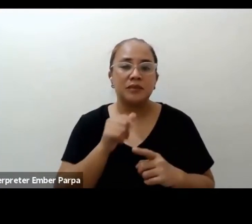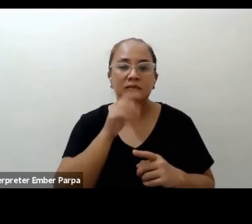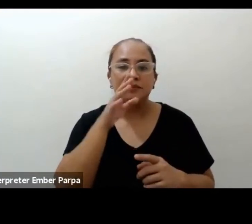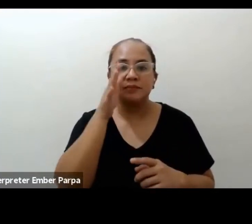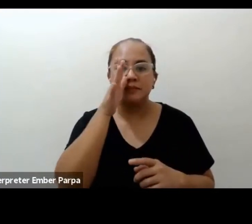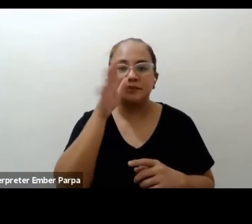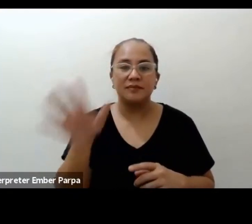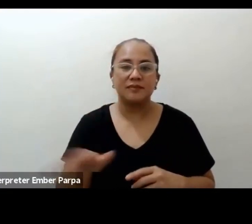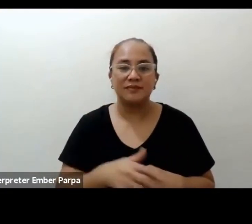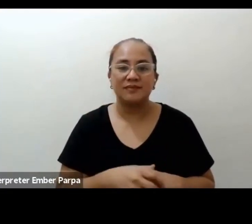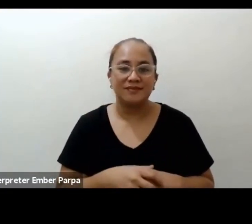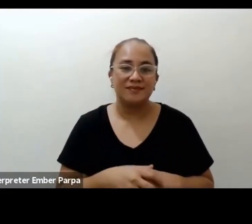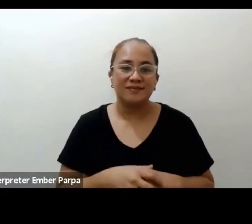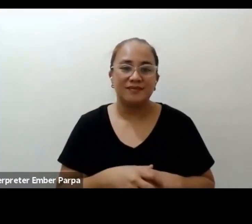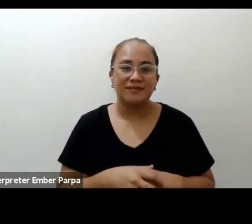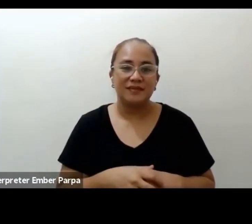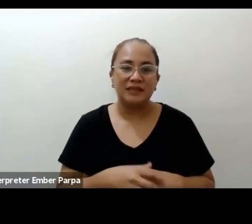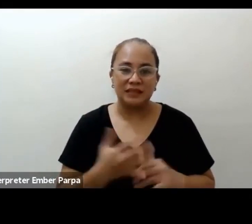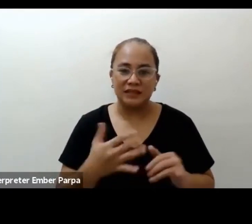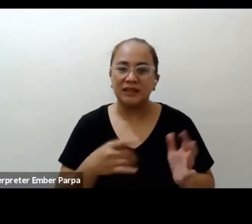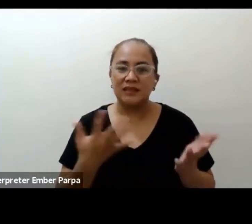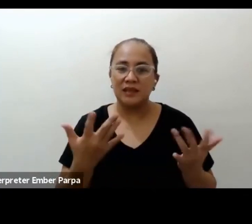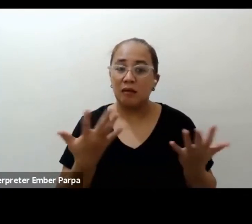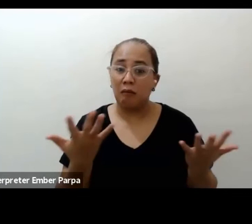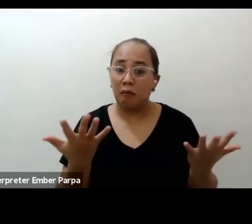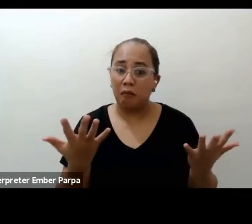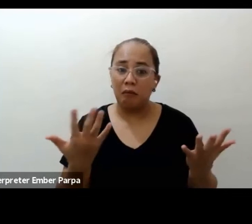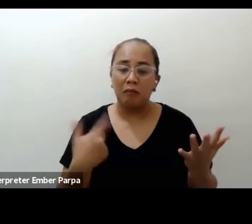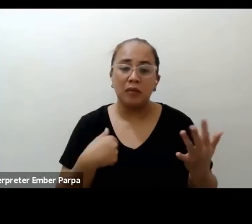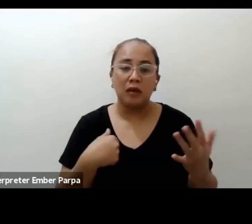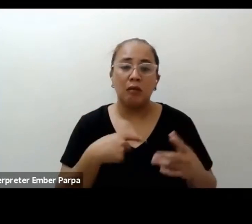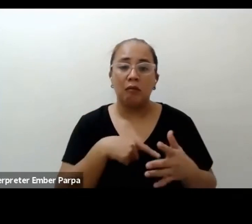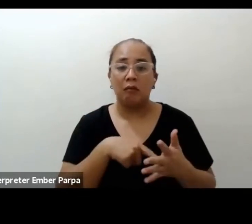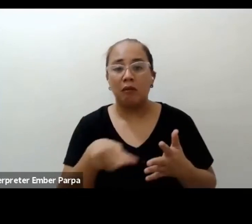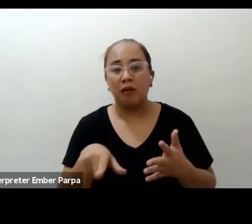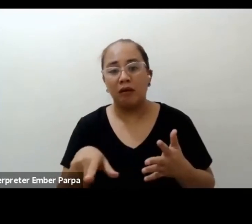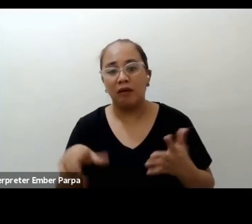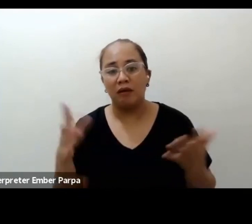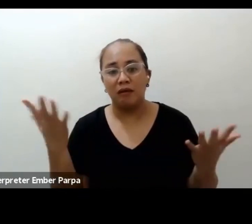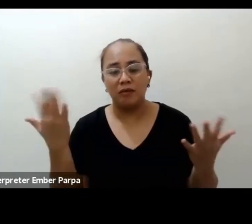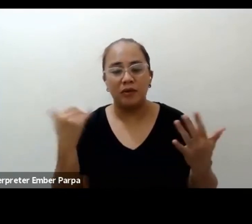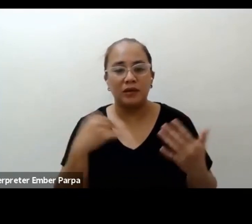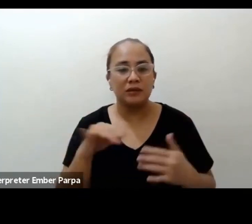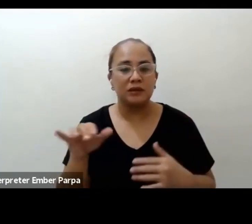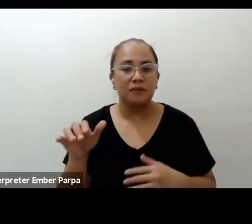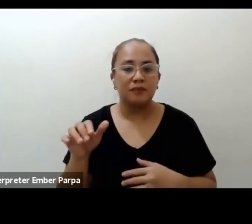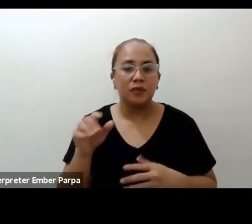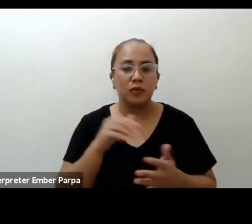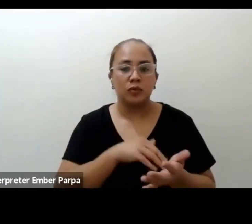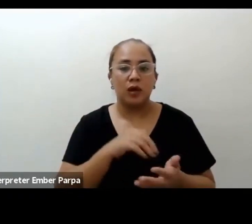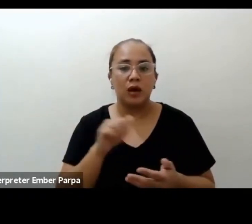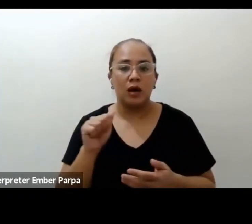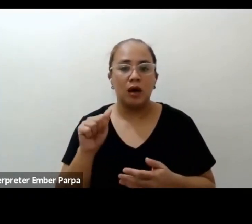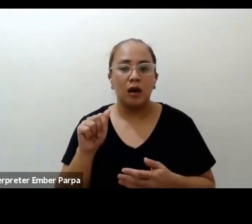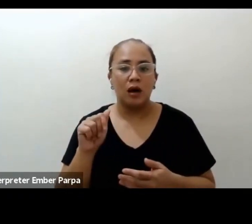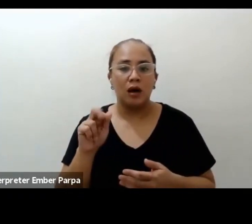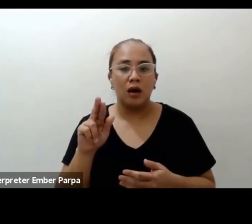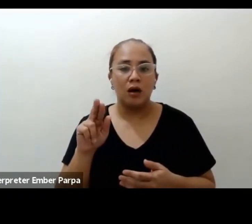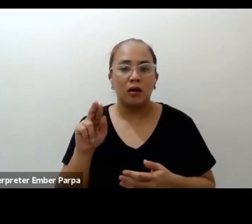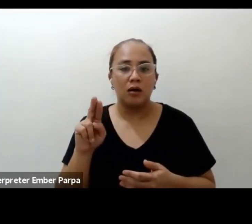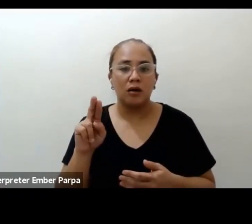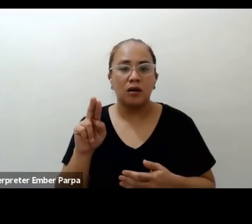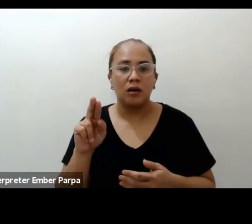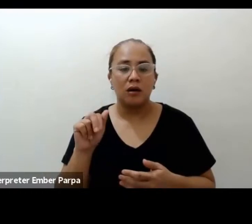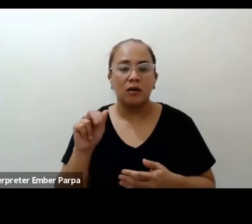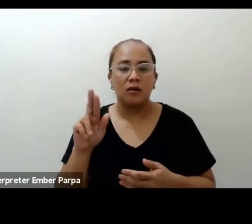it, no? And now we are paying for it because of our total dependence. No? Si Dr. Aralio was asking, what about Cuba as a model?